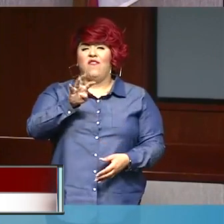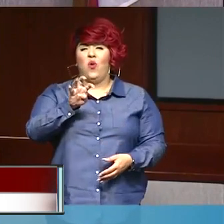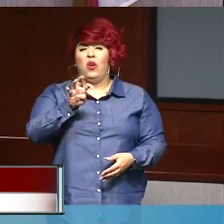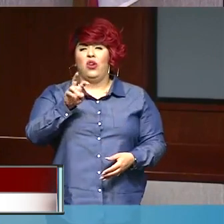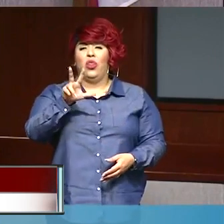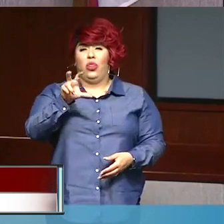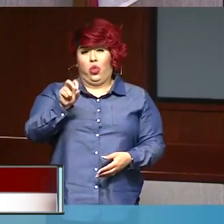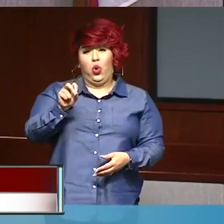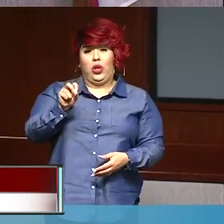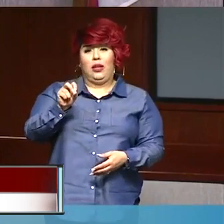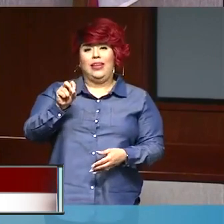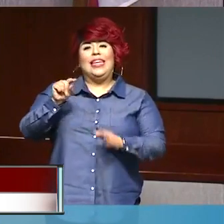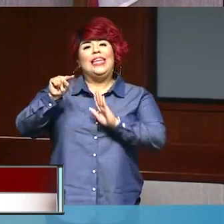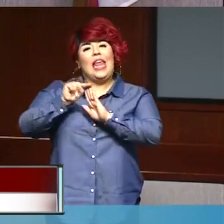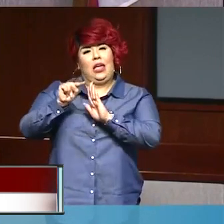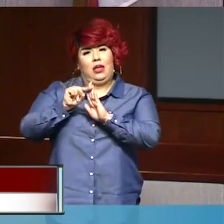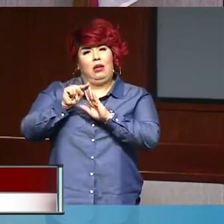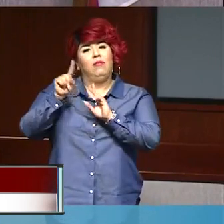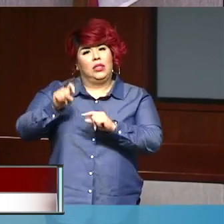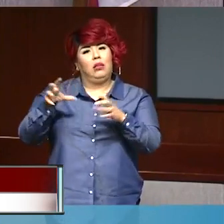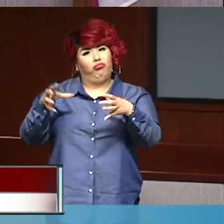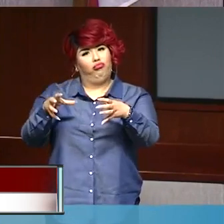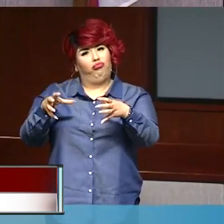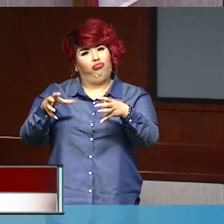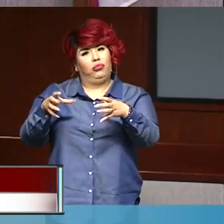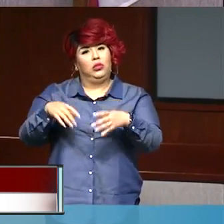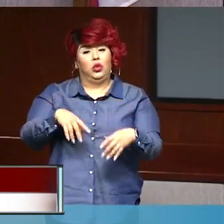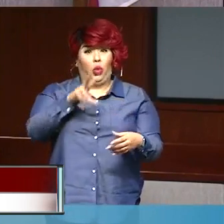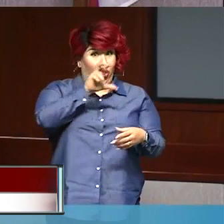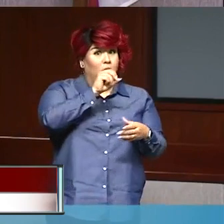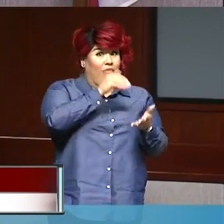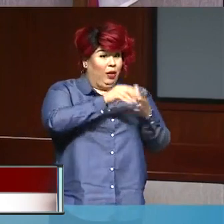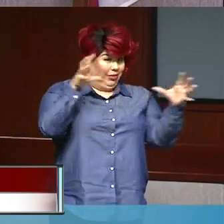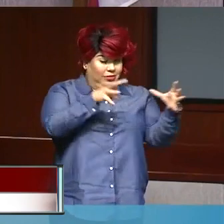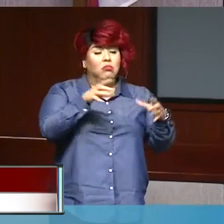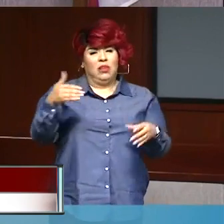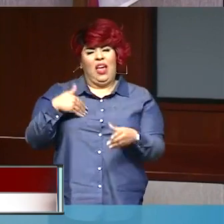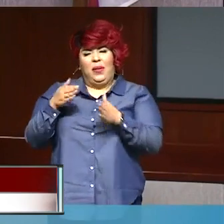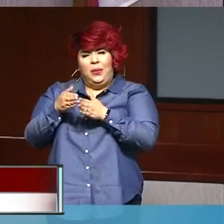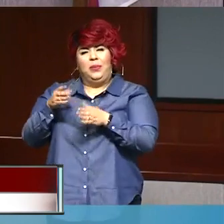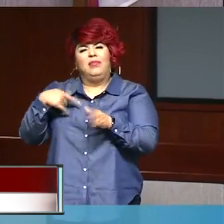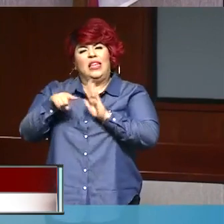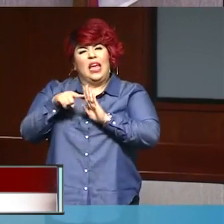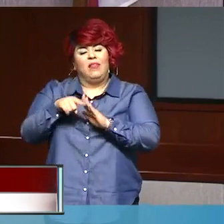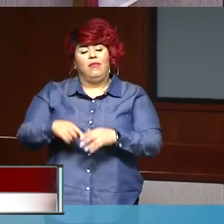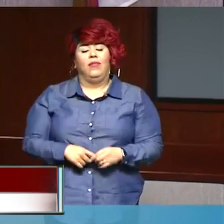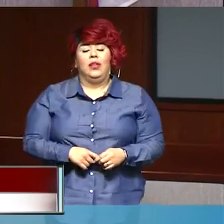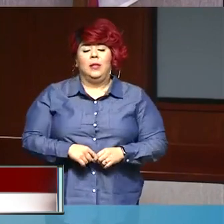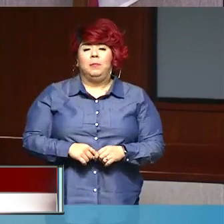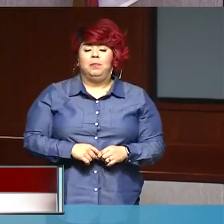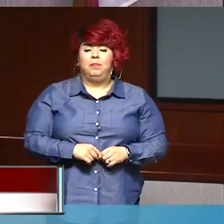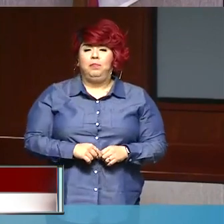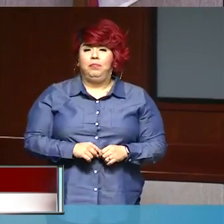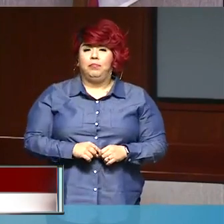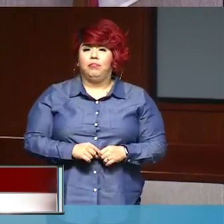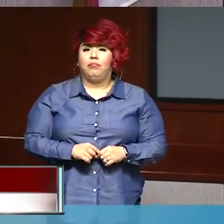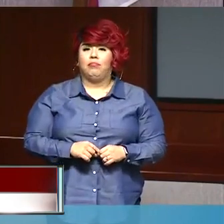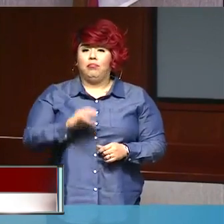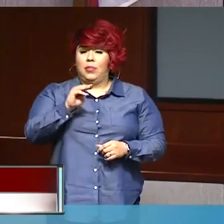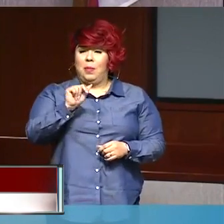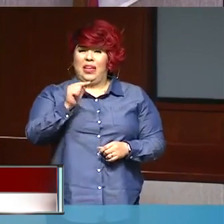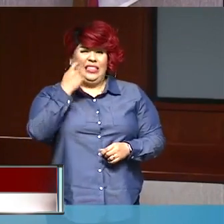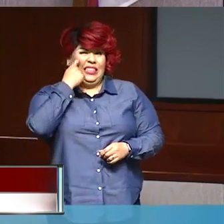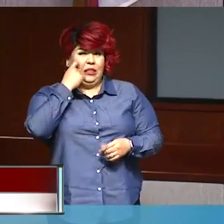27,430 negative results of the 30,000 total tests that have been provided. As Matt